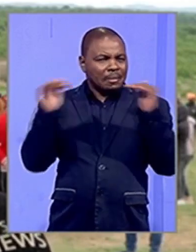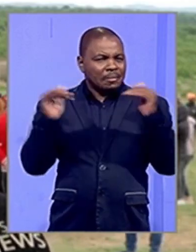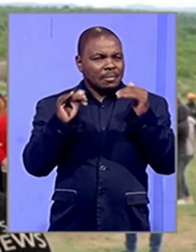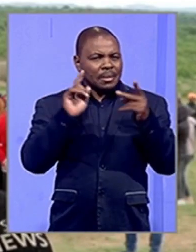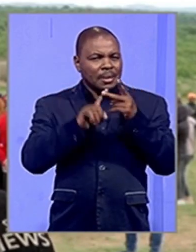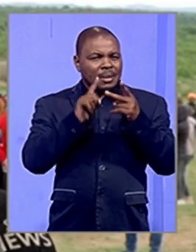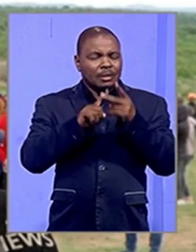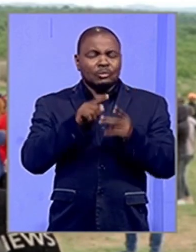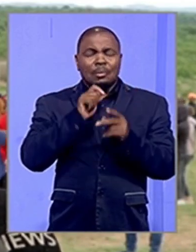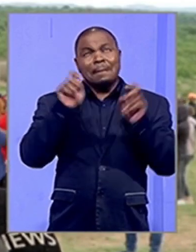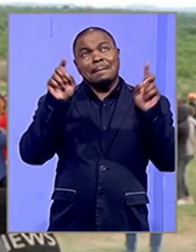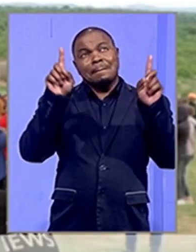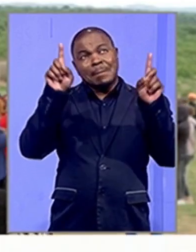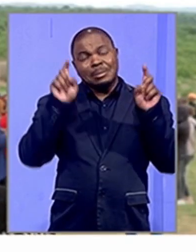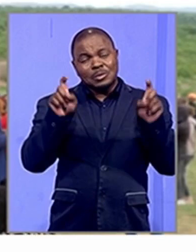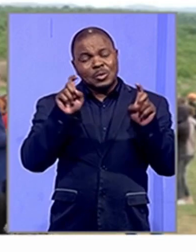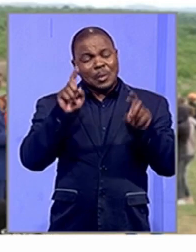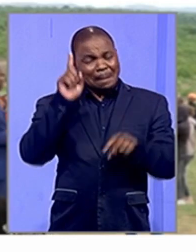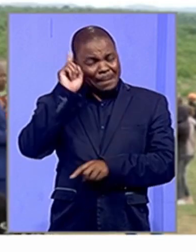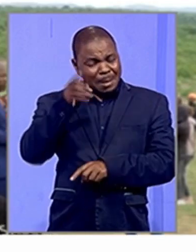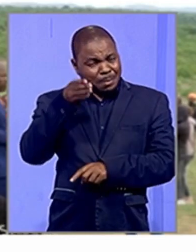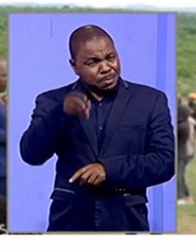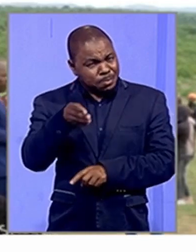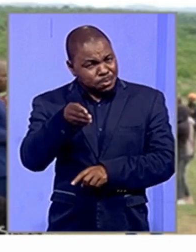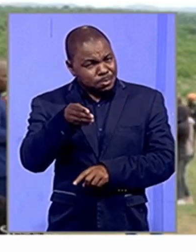have high tech.